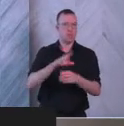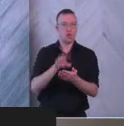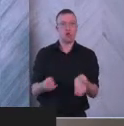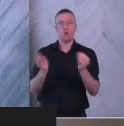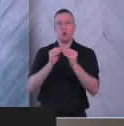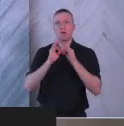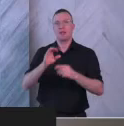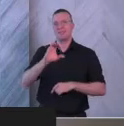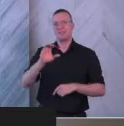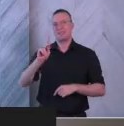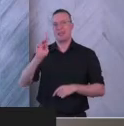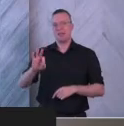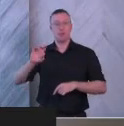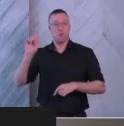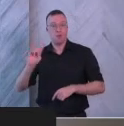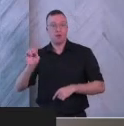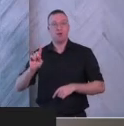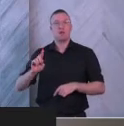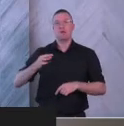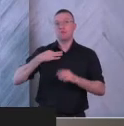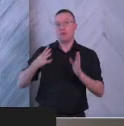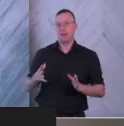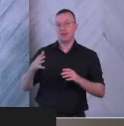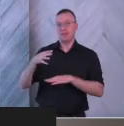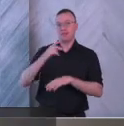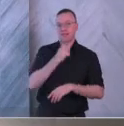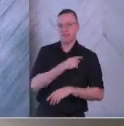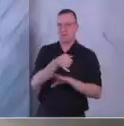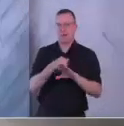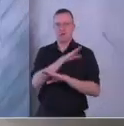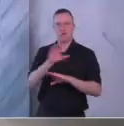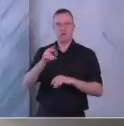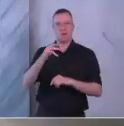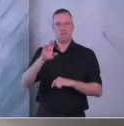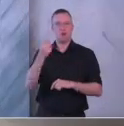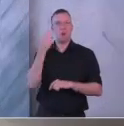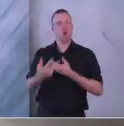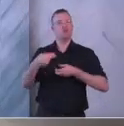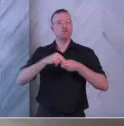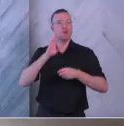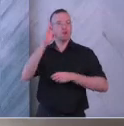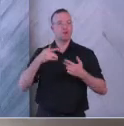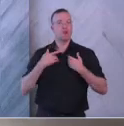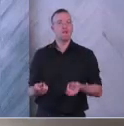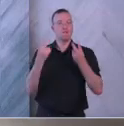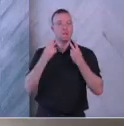Canadian Colors Kingston Foundation, the candidates for Kingston and the Islands, and their platforms, or to join us for future events, please visit us